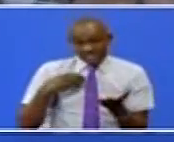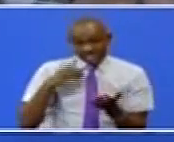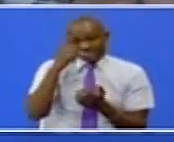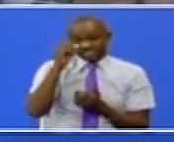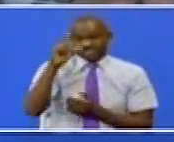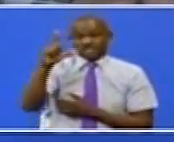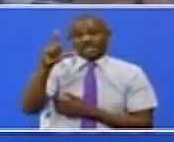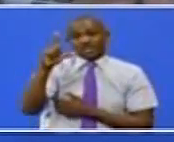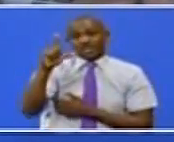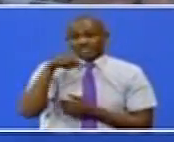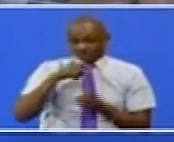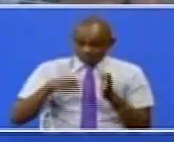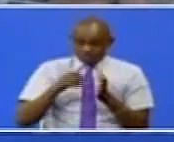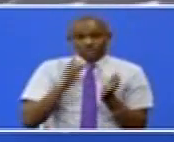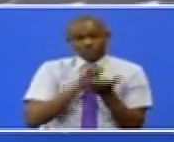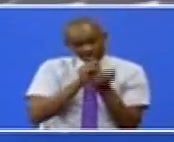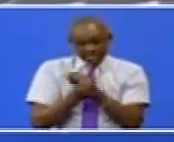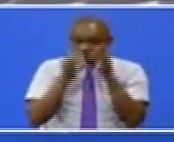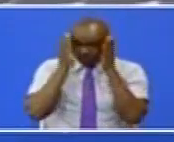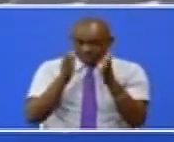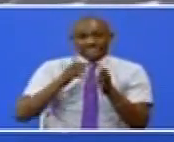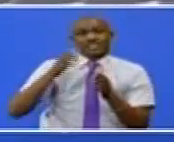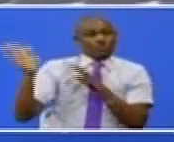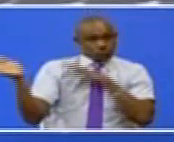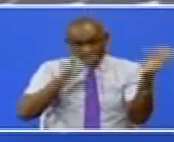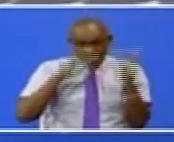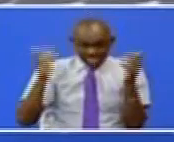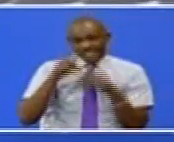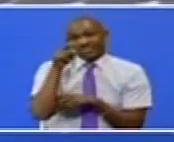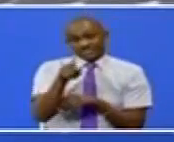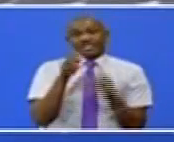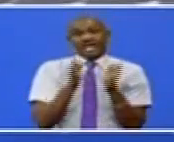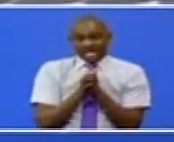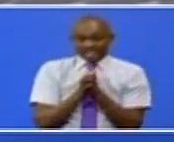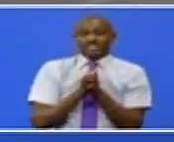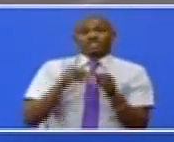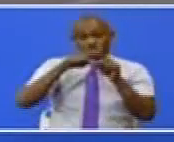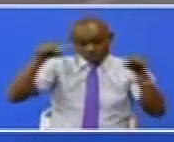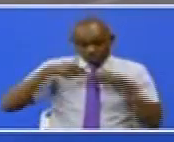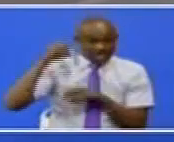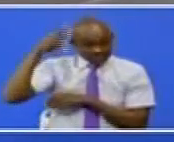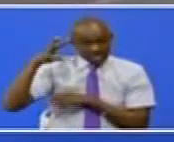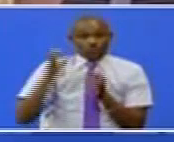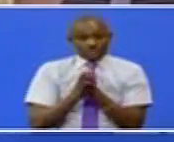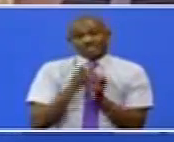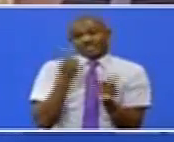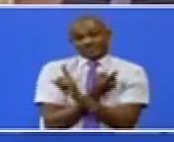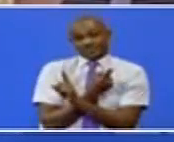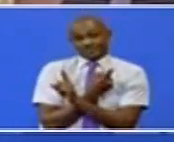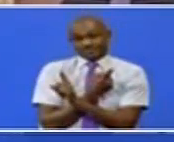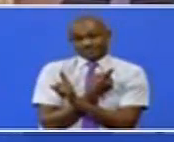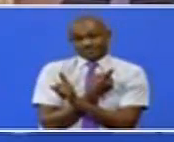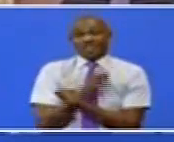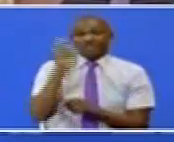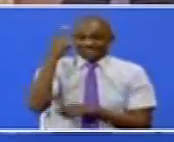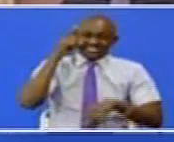power generators and turning its focus to green energy sources such as wind power, solar power and geothermal power. For the